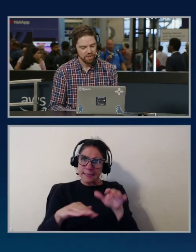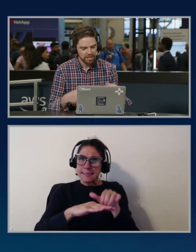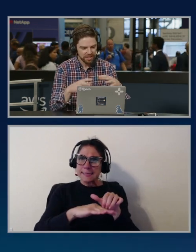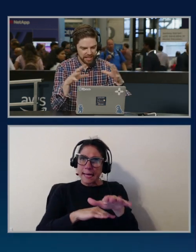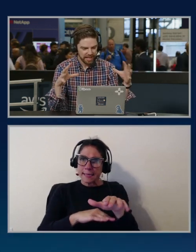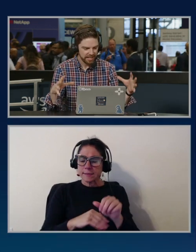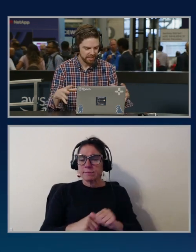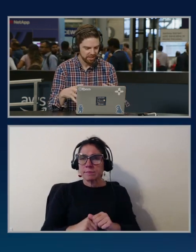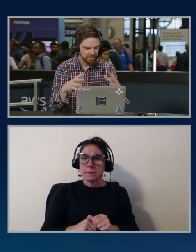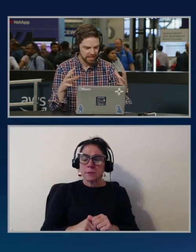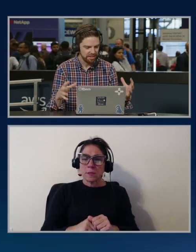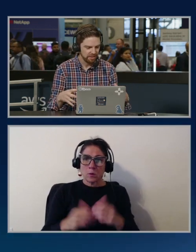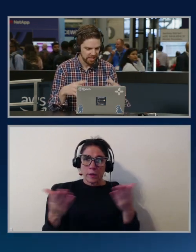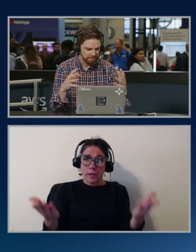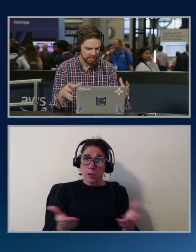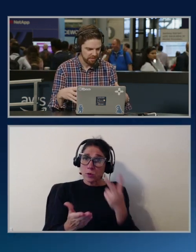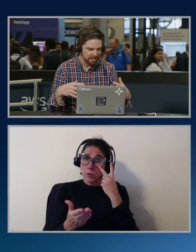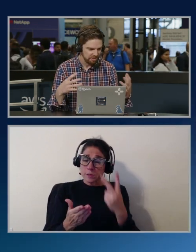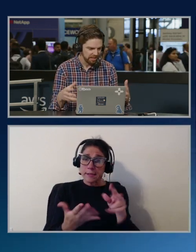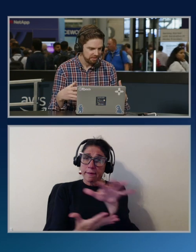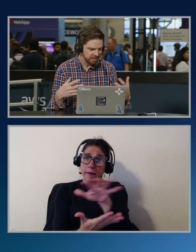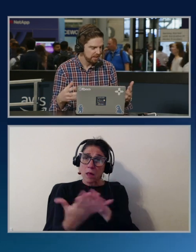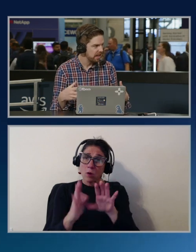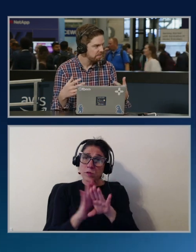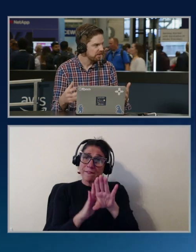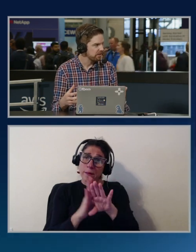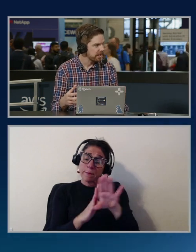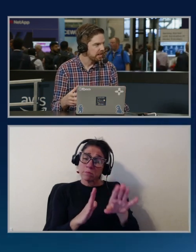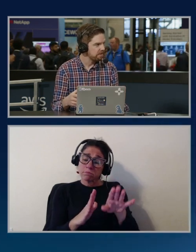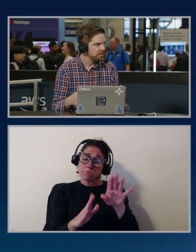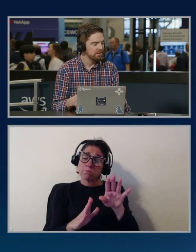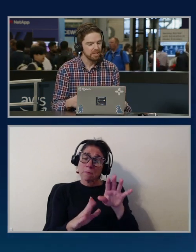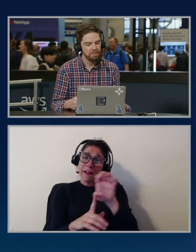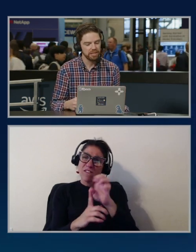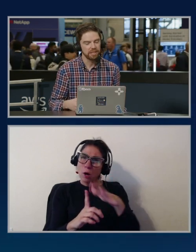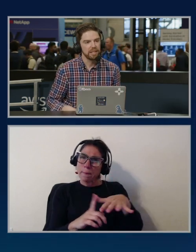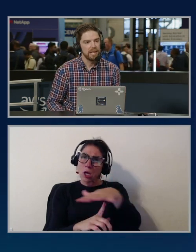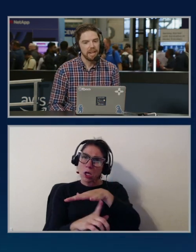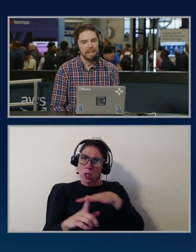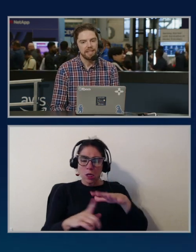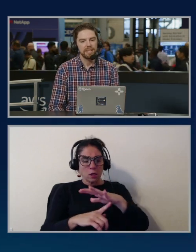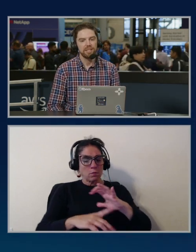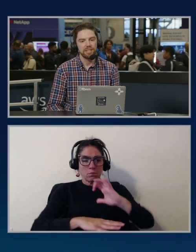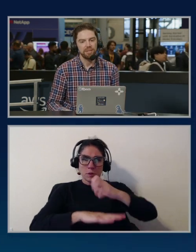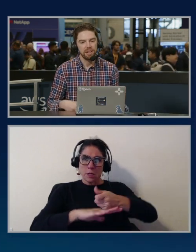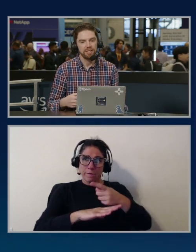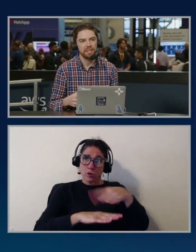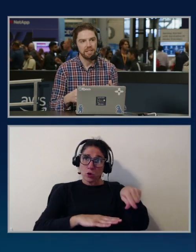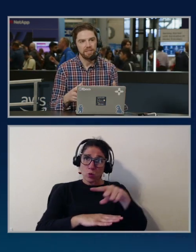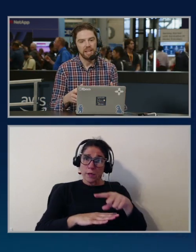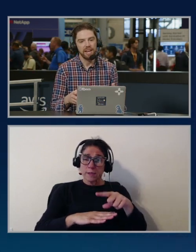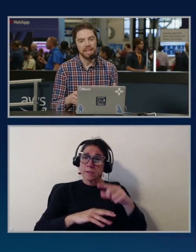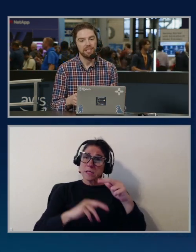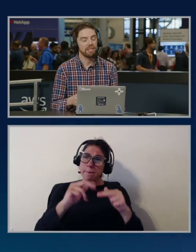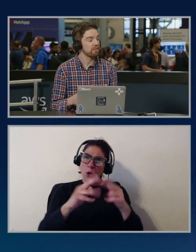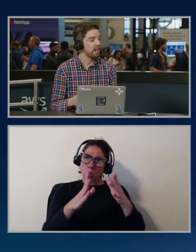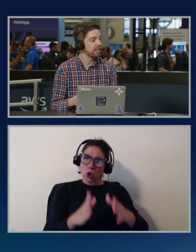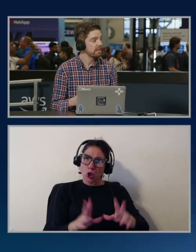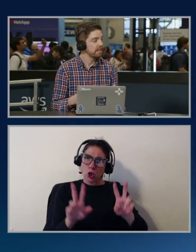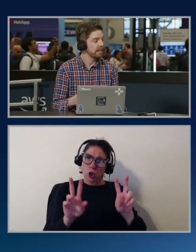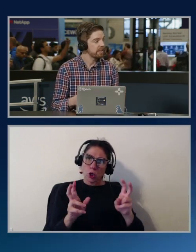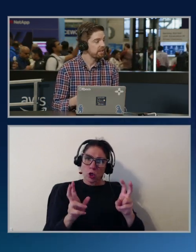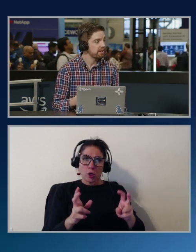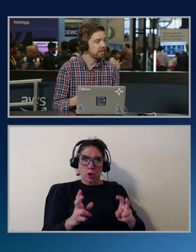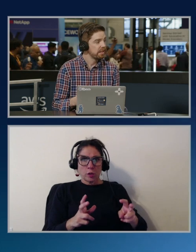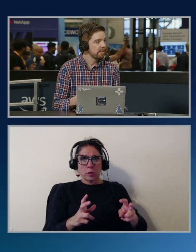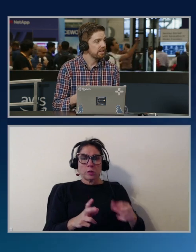here, what you're looking at is a whole cloud development environment that we spin up and create for you as the builder. This is also where our generative AI agents run